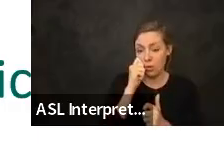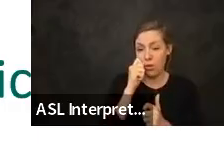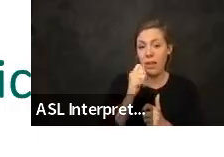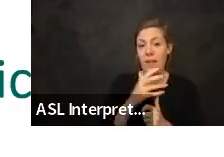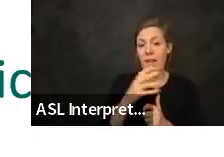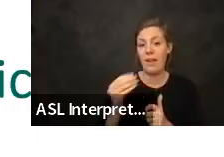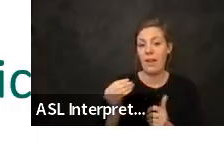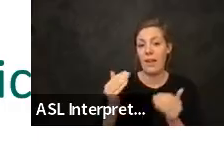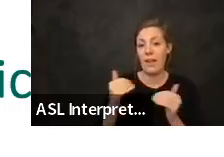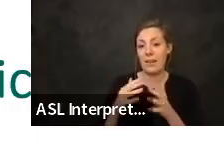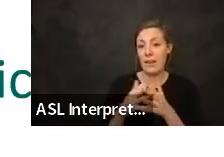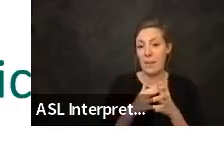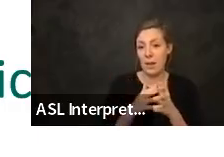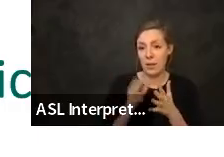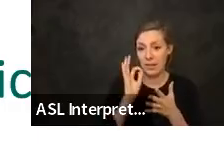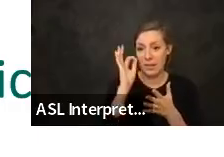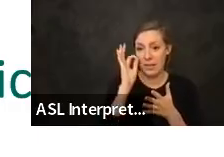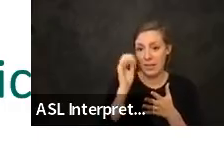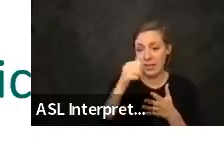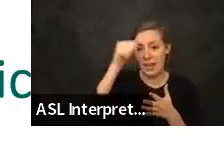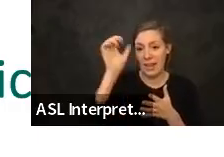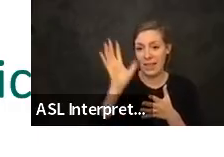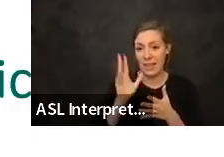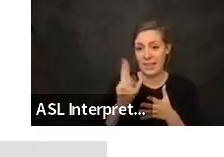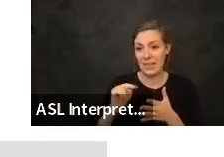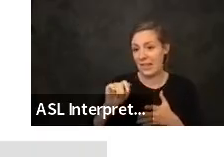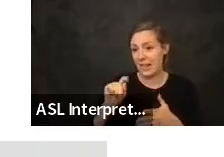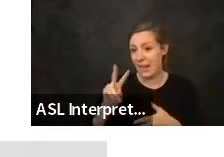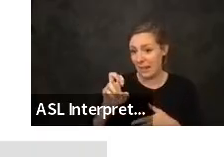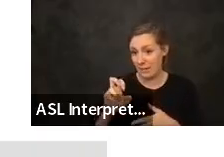as American Indian, Alaskan Native.